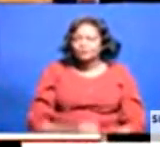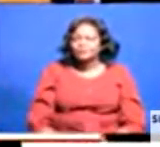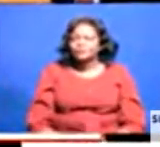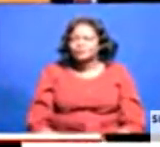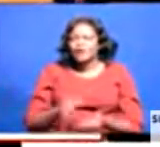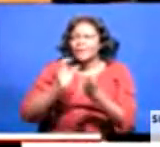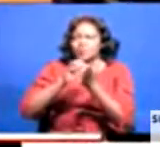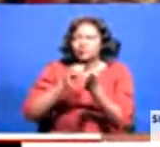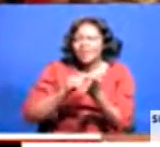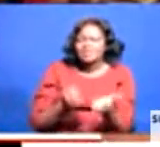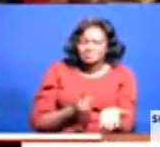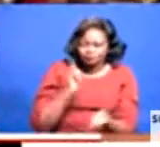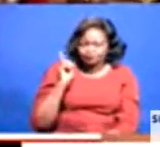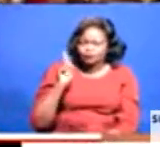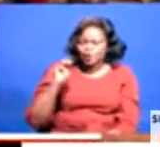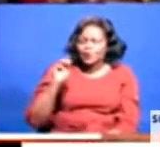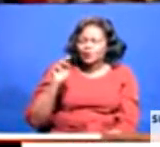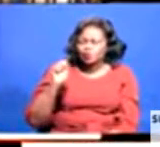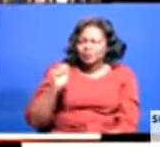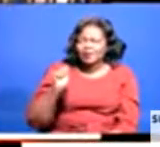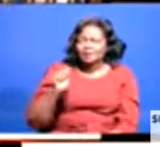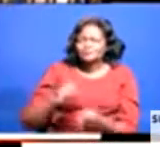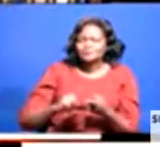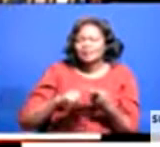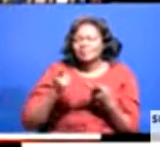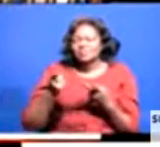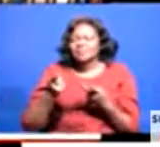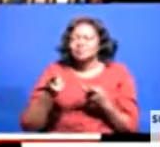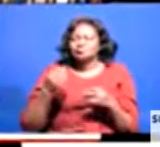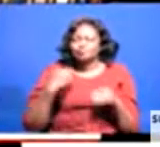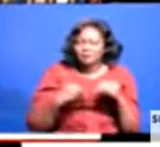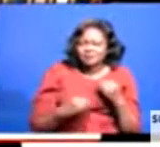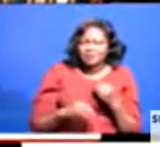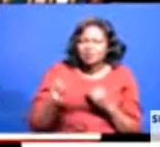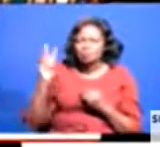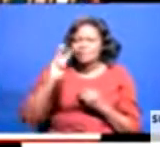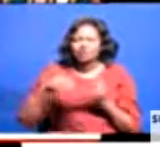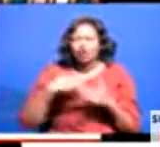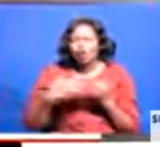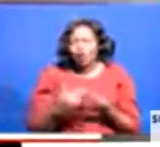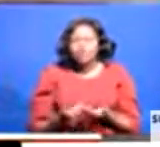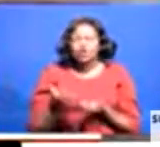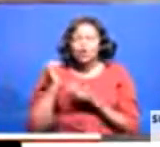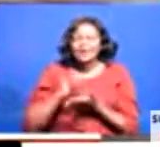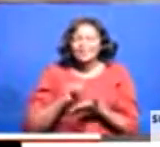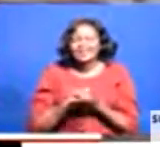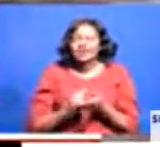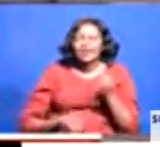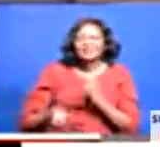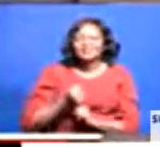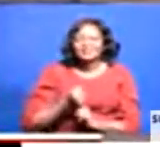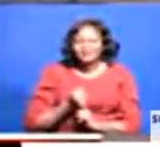Makueni's Mutula Kilonzo Jr., Paul Otuoma of Busia, and Wajir's Ahmed Abdullahi were optimistic of realizing the ideals